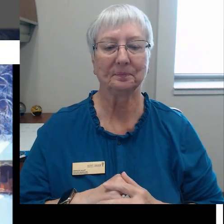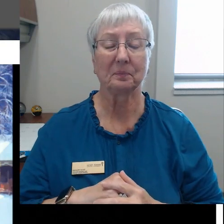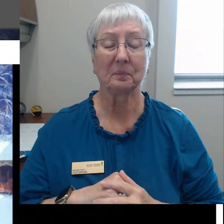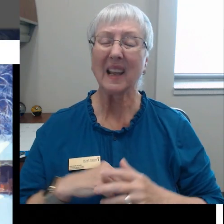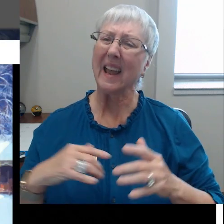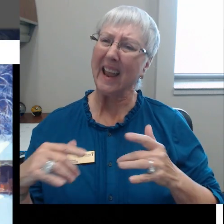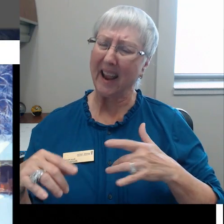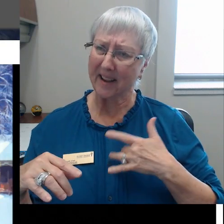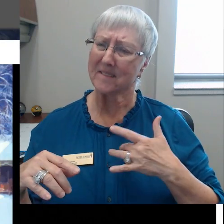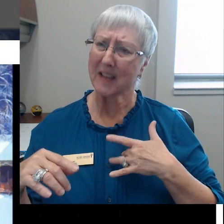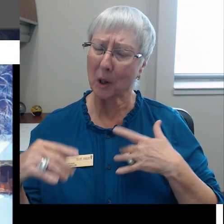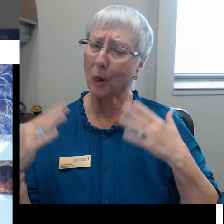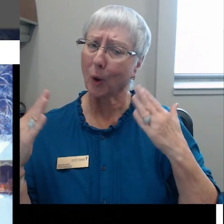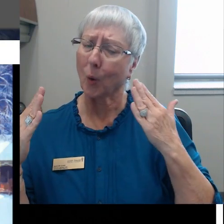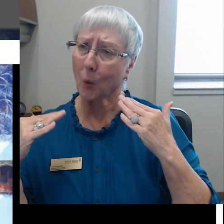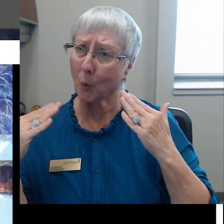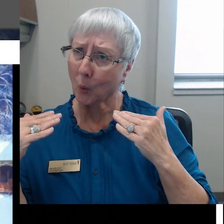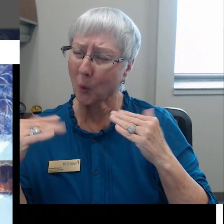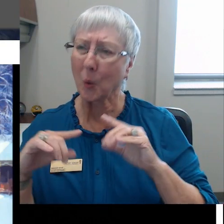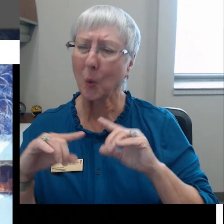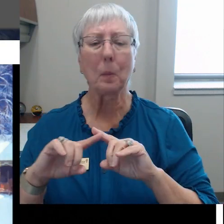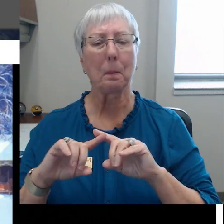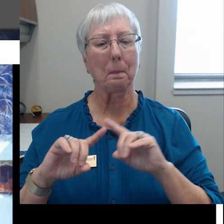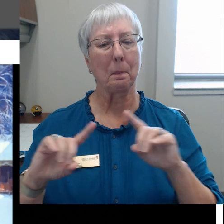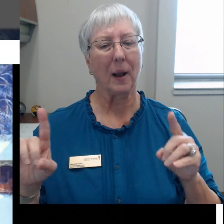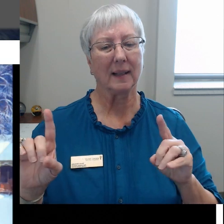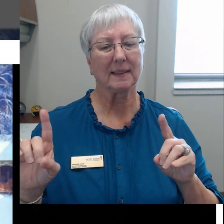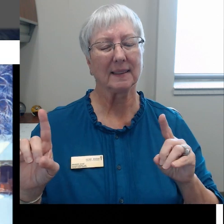It still feels overall cool, but not to